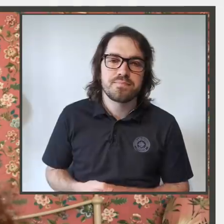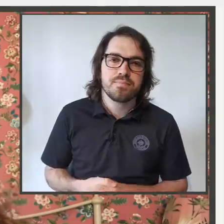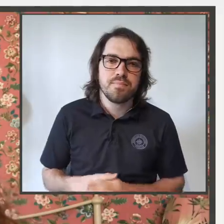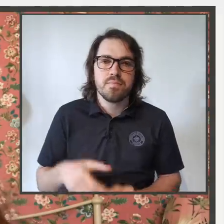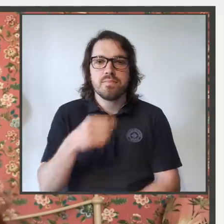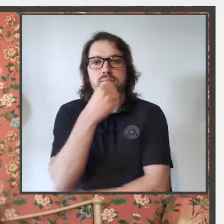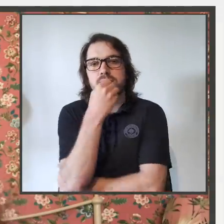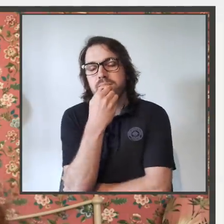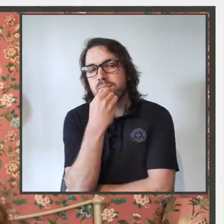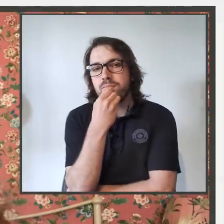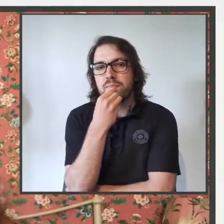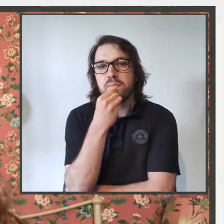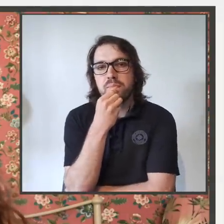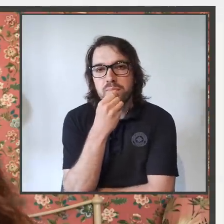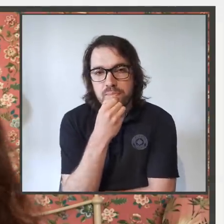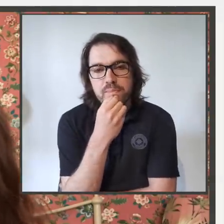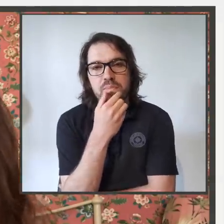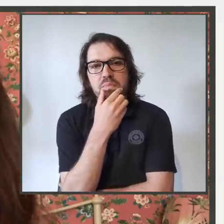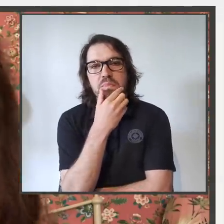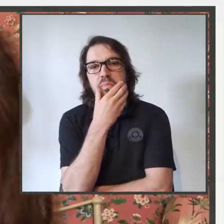to get that bottle top off, and you're really